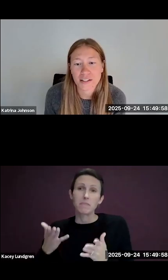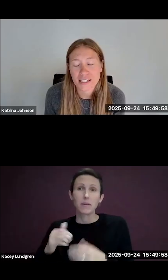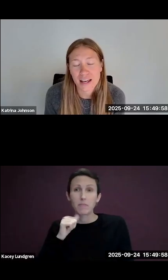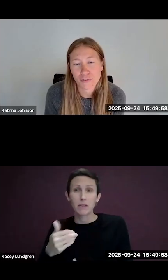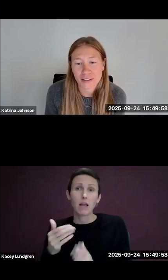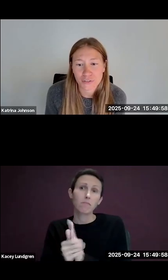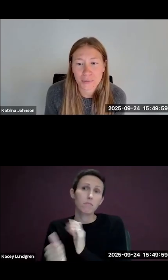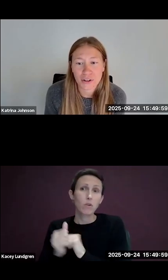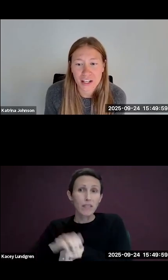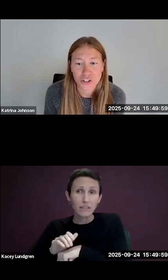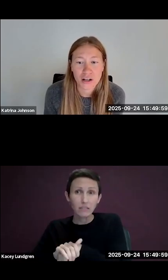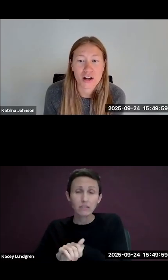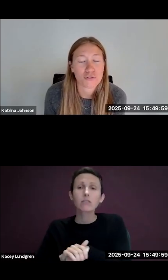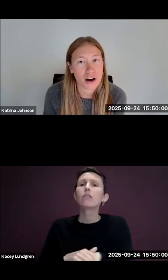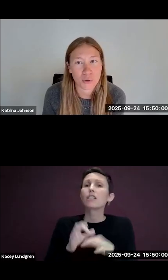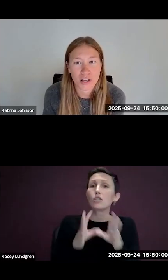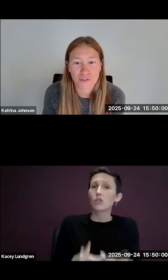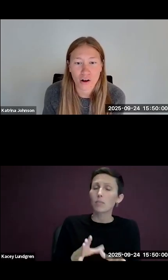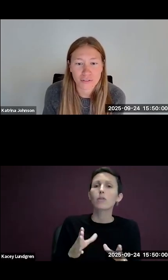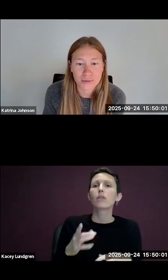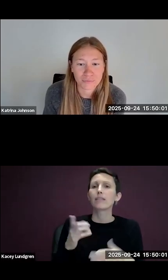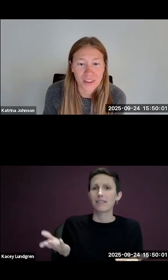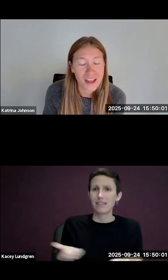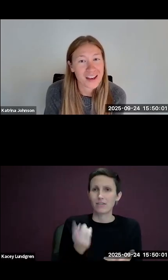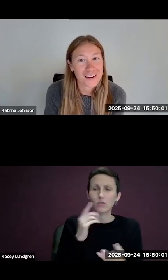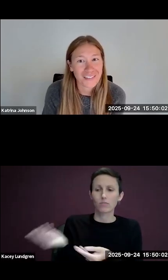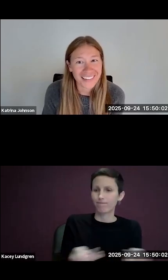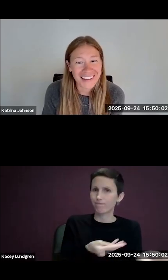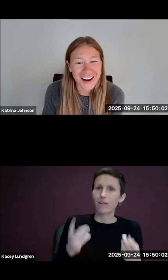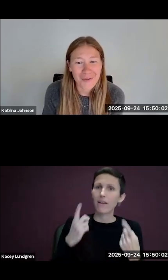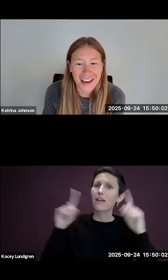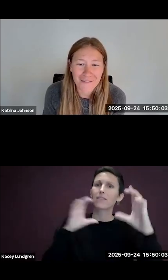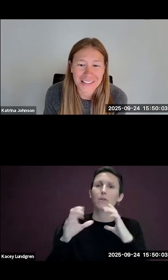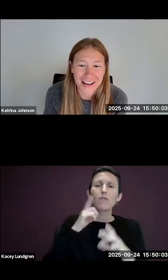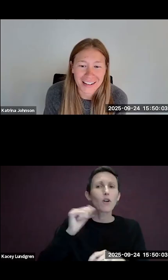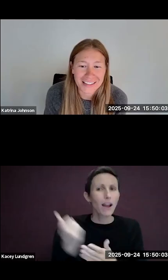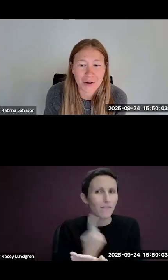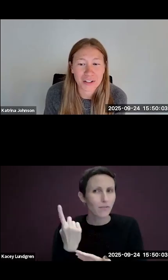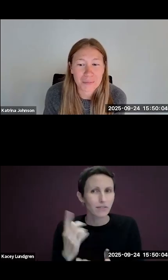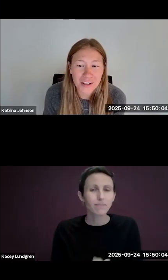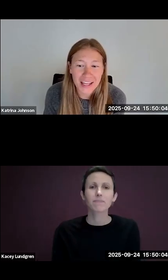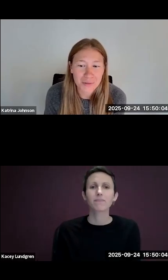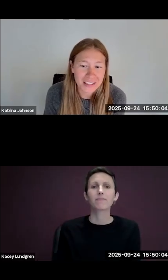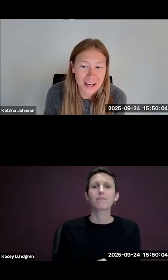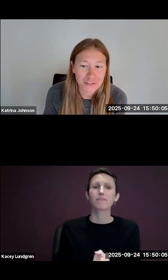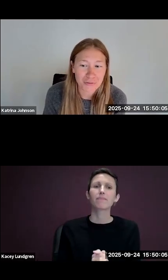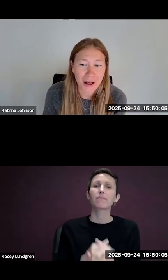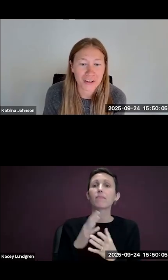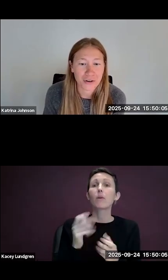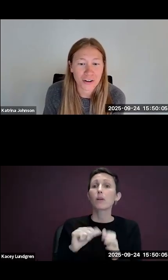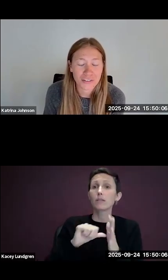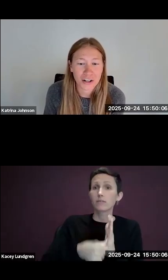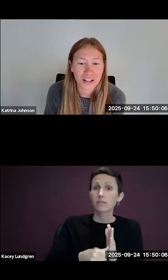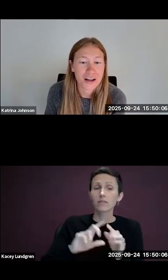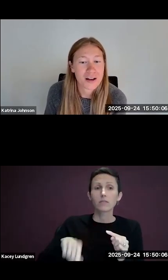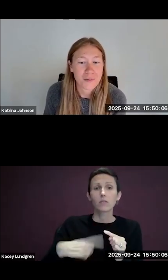gap to facilitate effective communication for everyone involved. Finally, I want to emphasize that when communicating with the deaf,